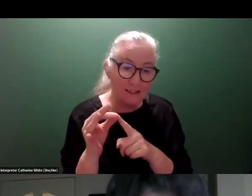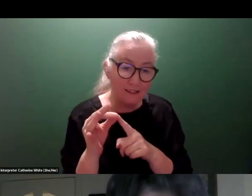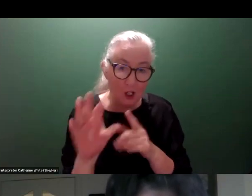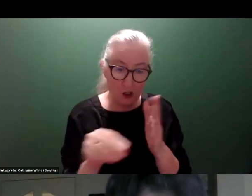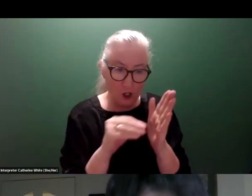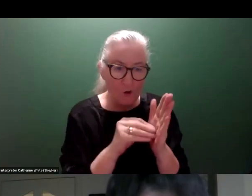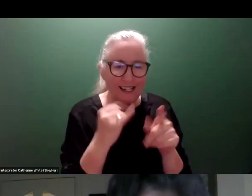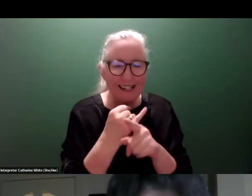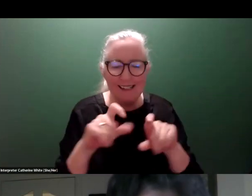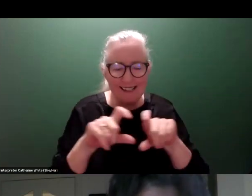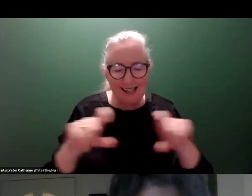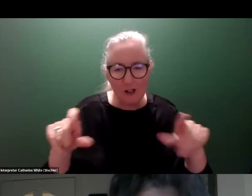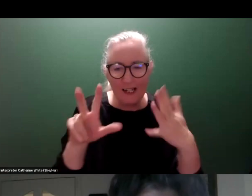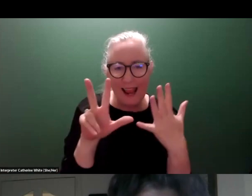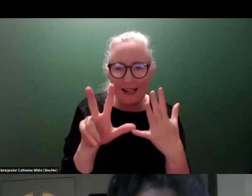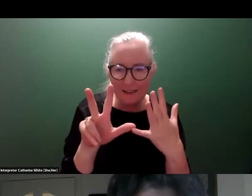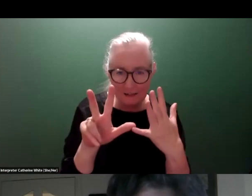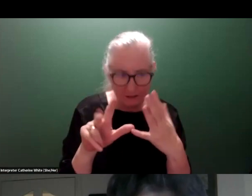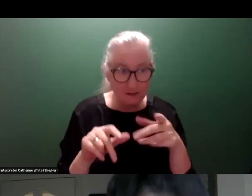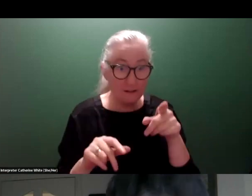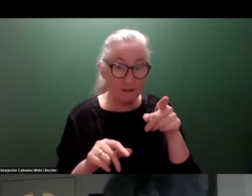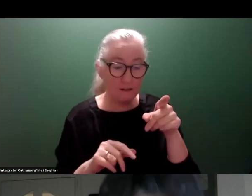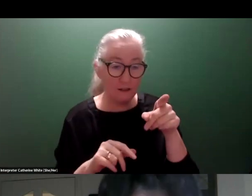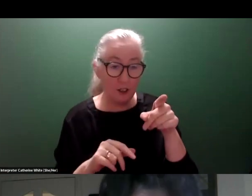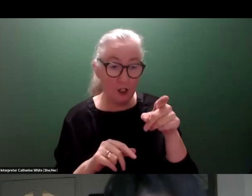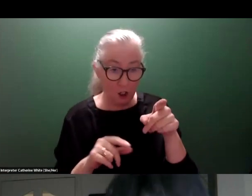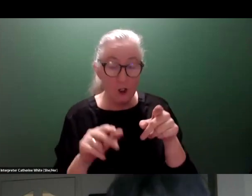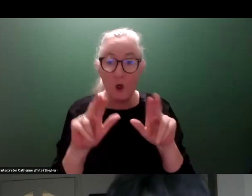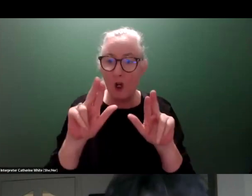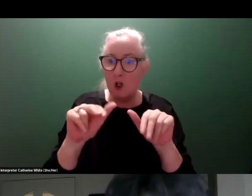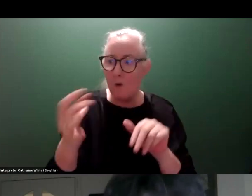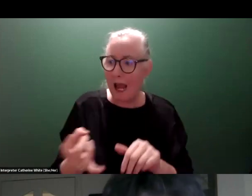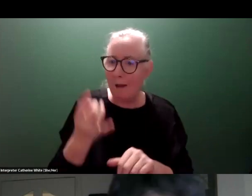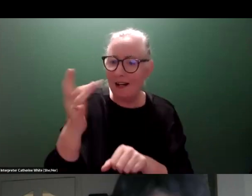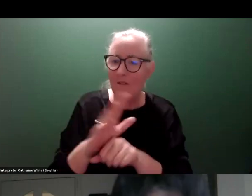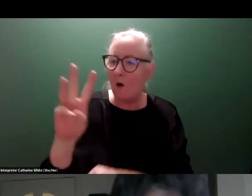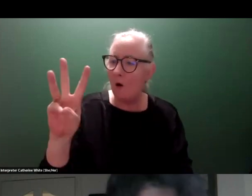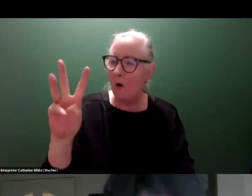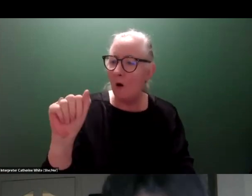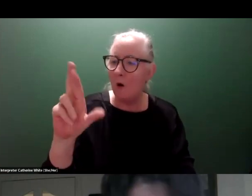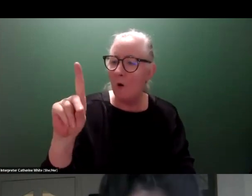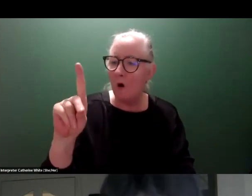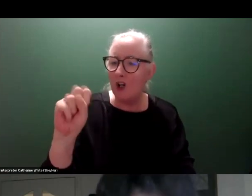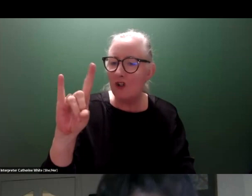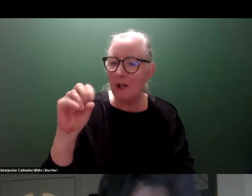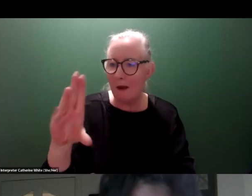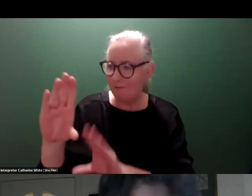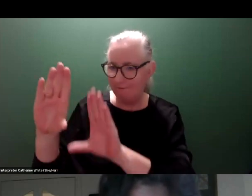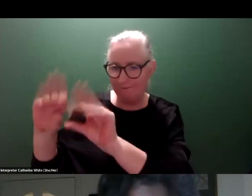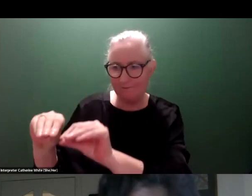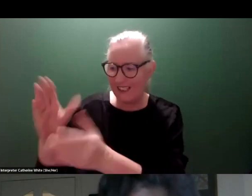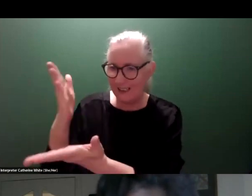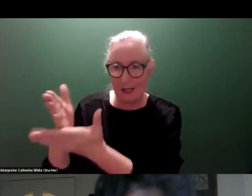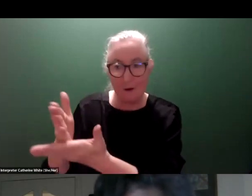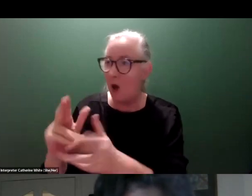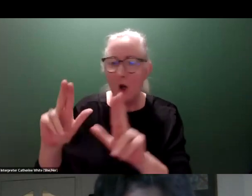in Section 8 is that now that new applications for wardship are ceased, that there are no